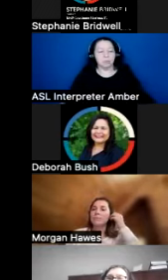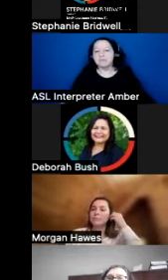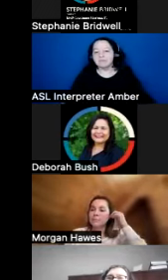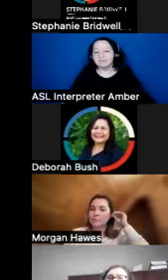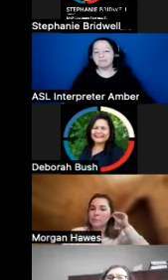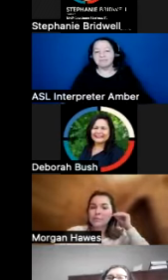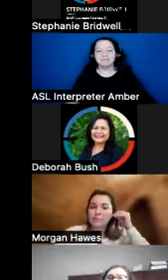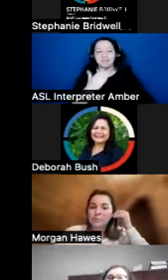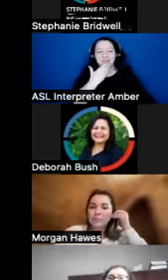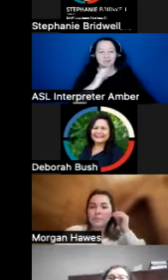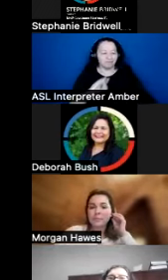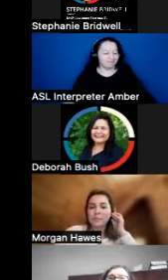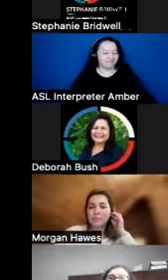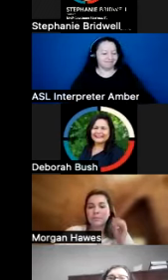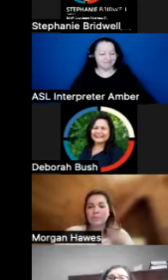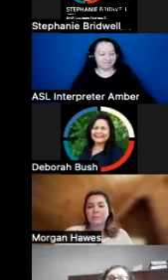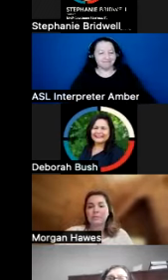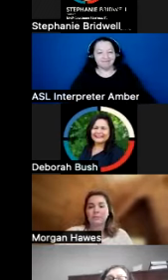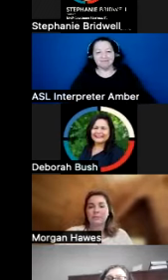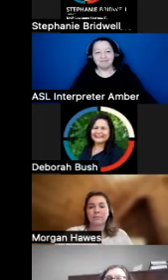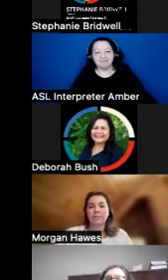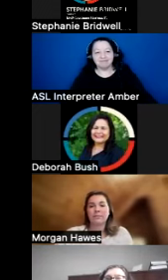I'm sorry. Oh, thank you.